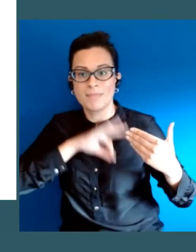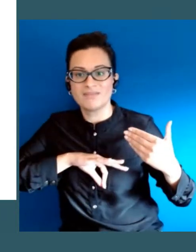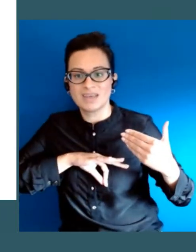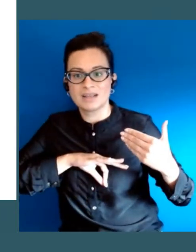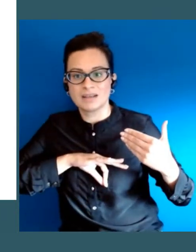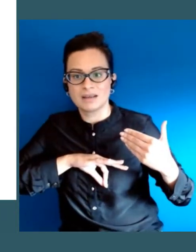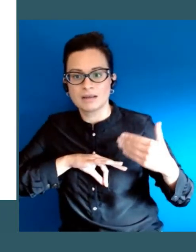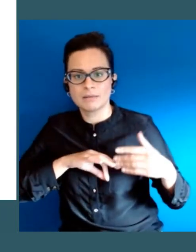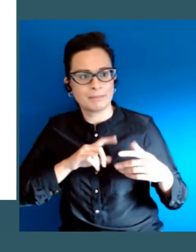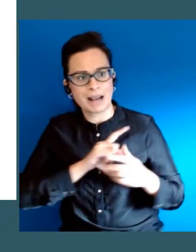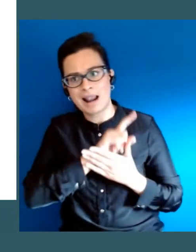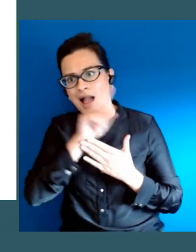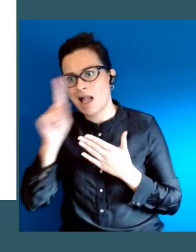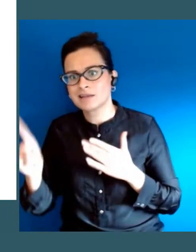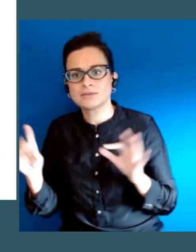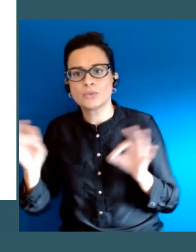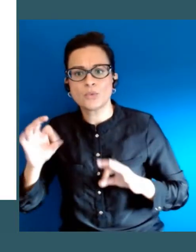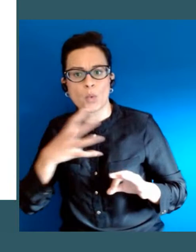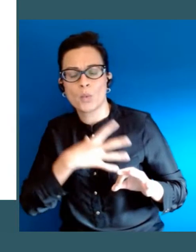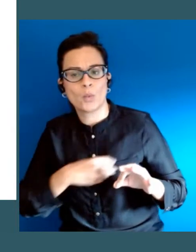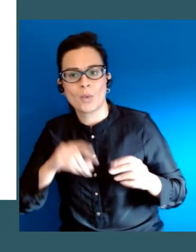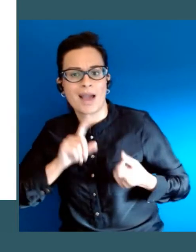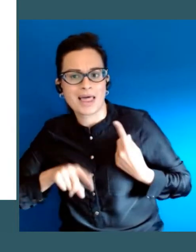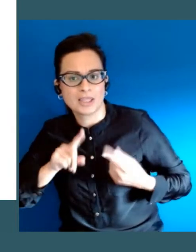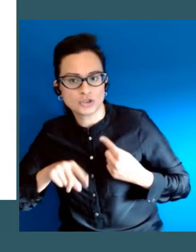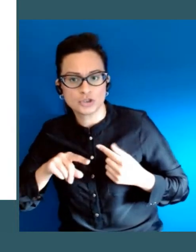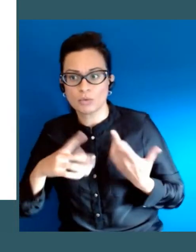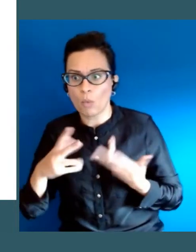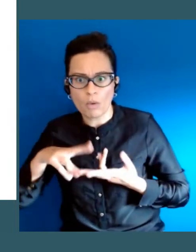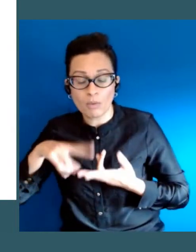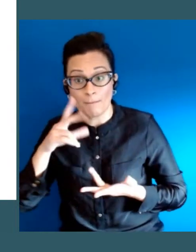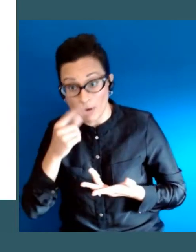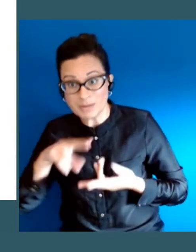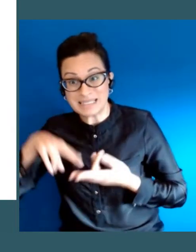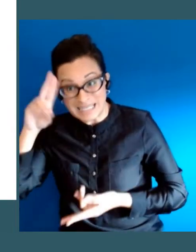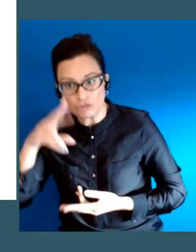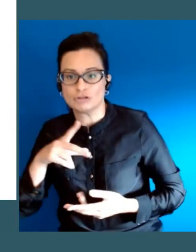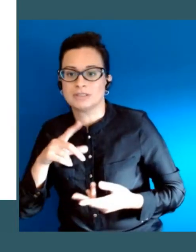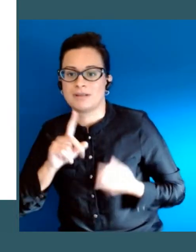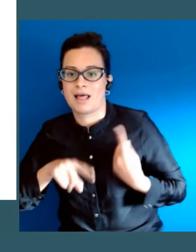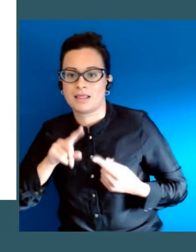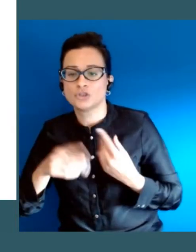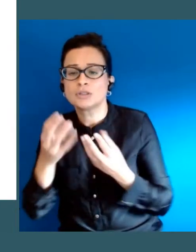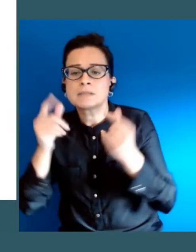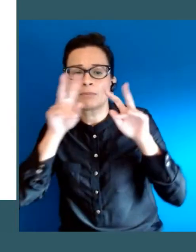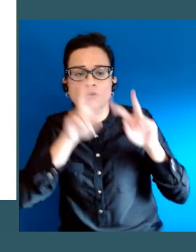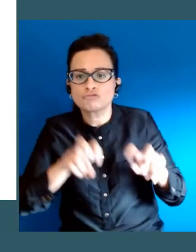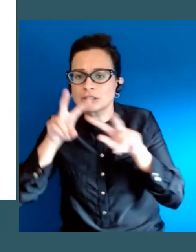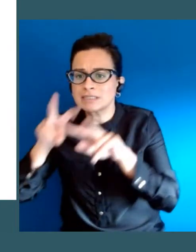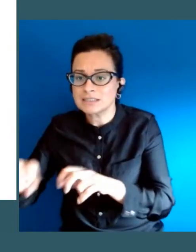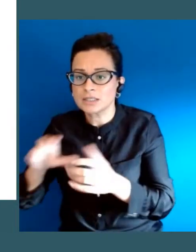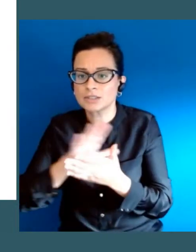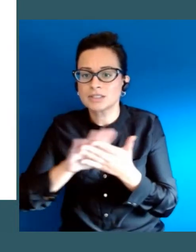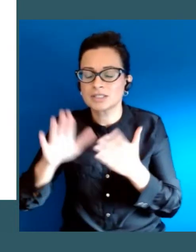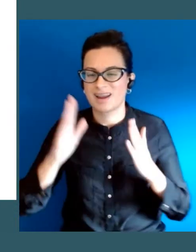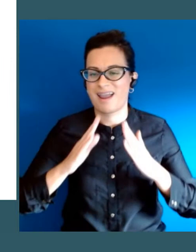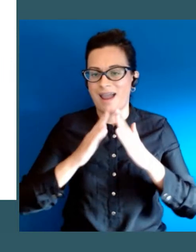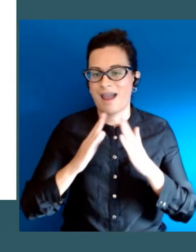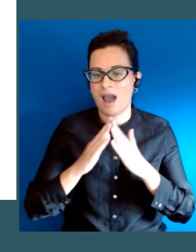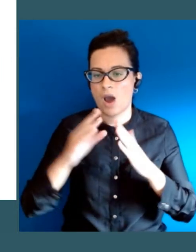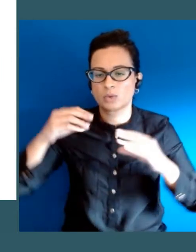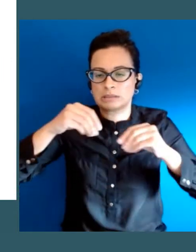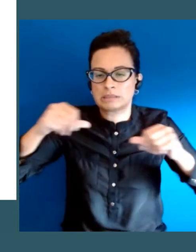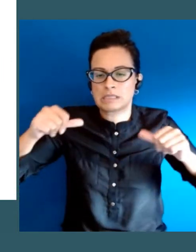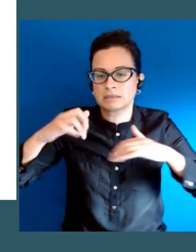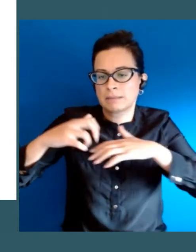or maybe increased allergy. There have been studies which have shown that house dust mite allergen transfer